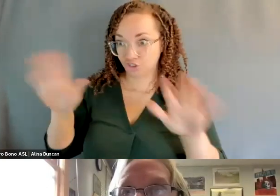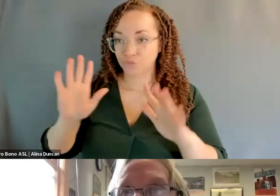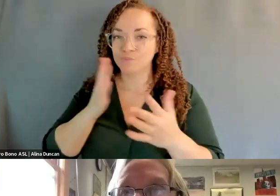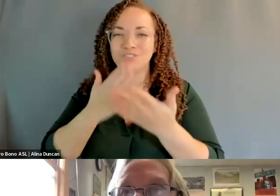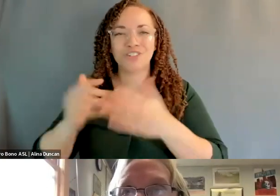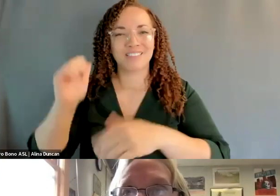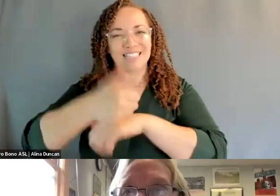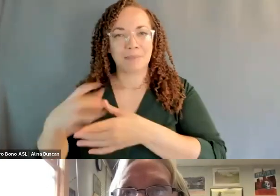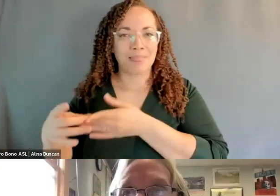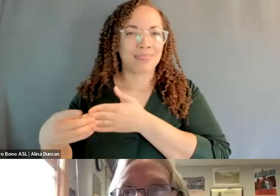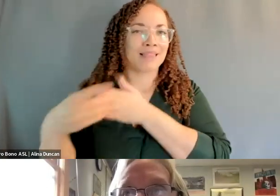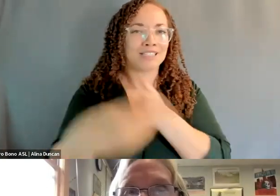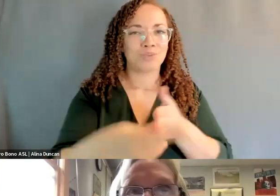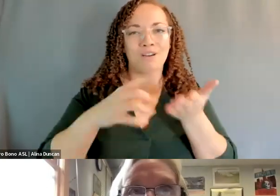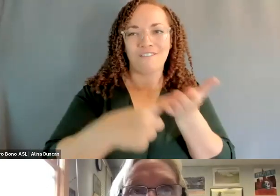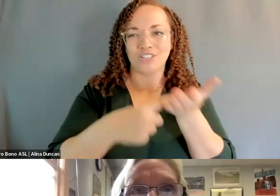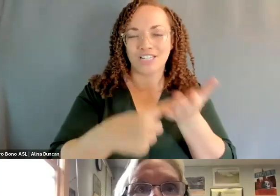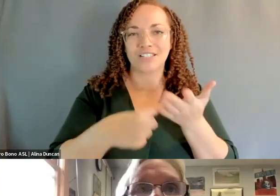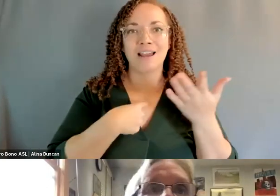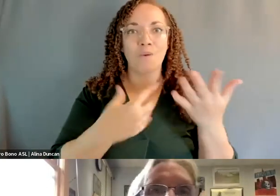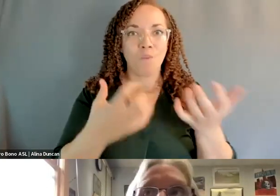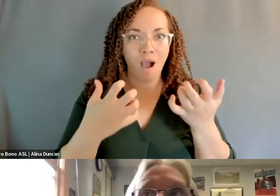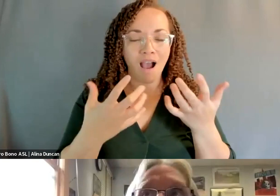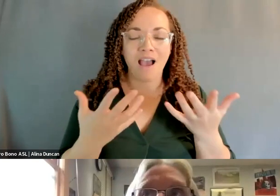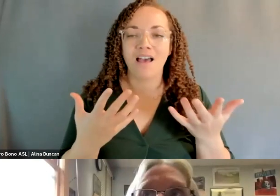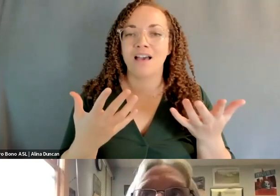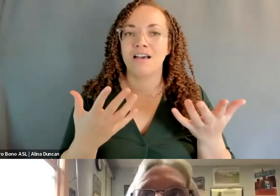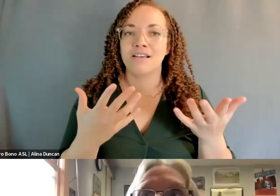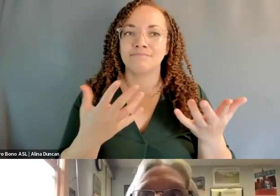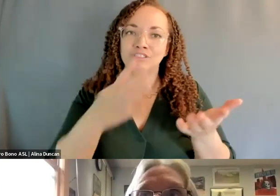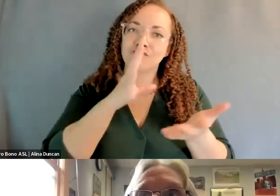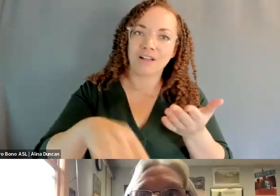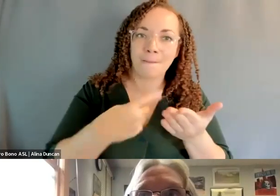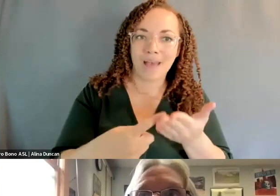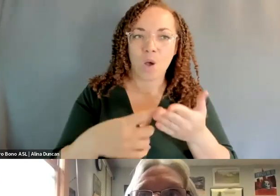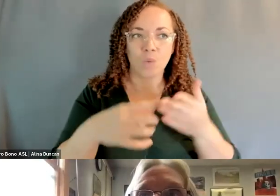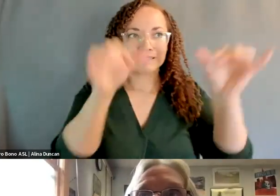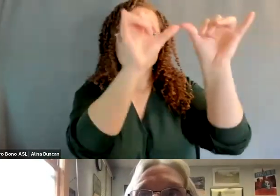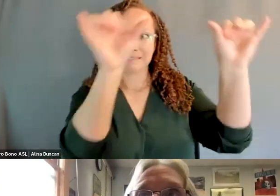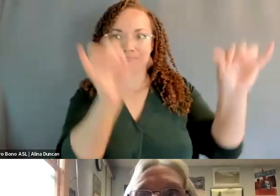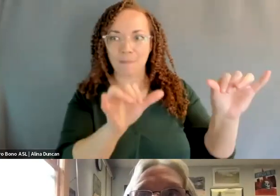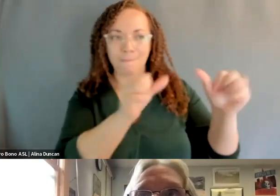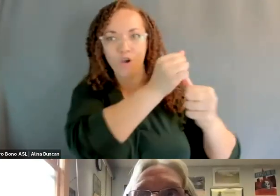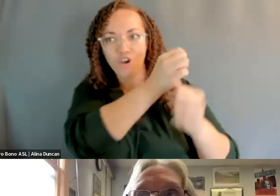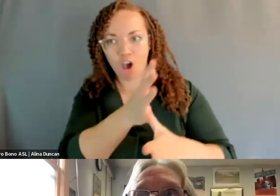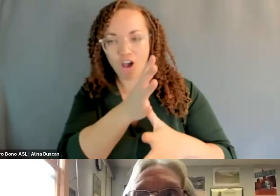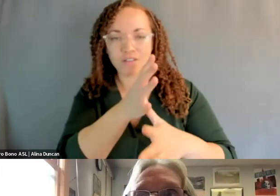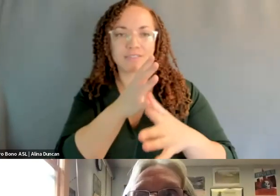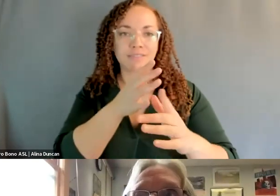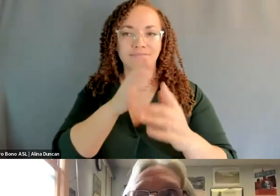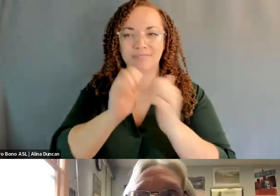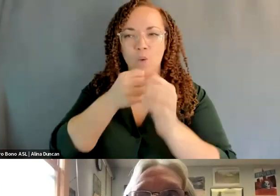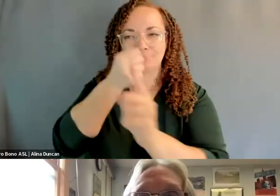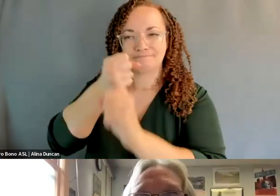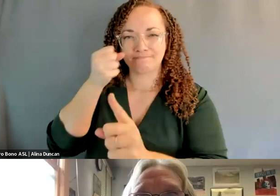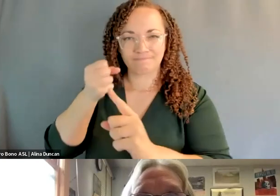good setup for the conversation I want to have with you about looking at some of the the systemic drivers of houselessness. So maybe we can start there.